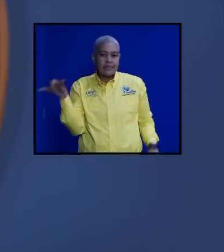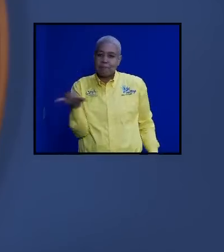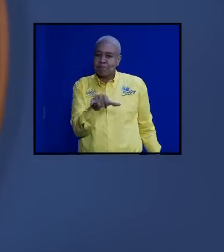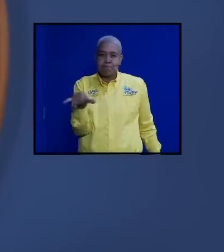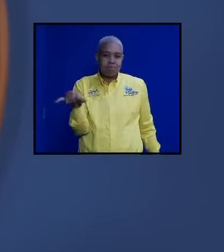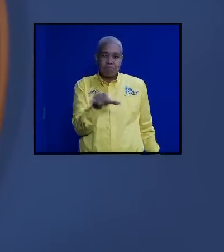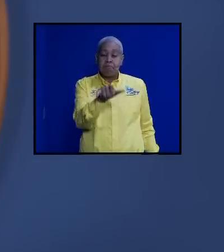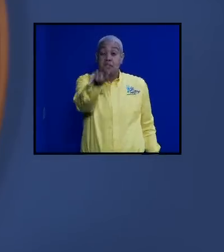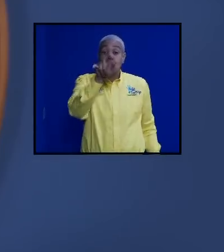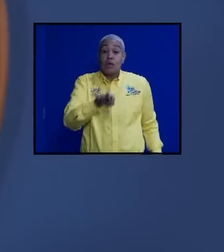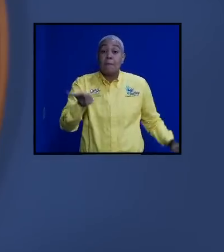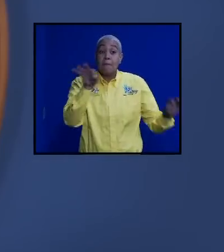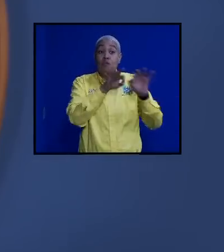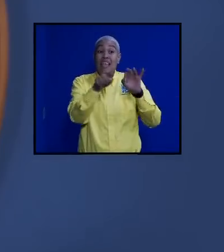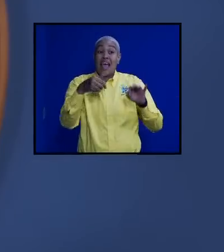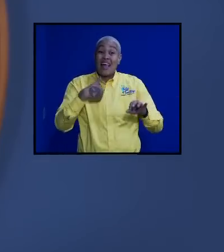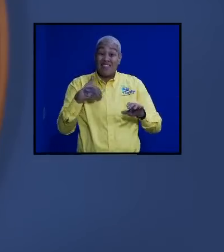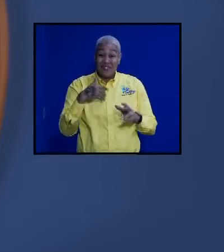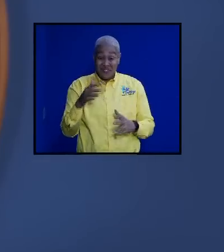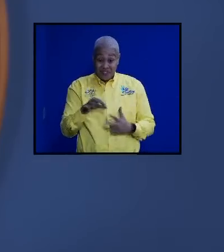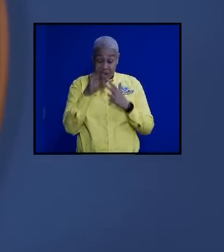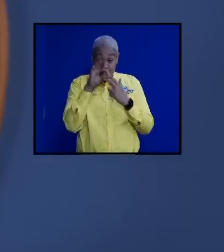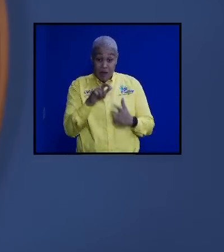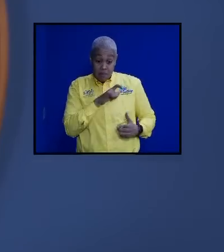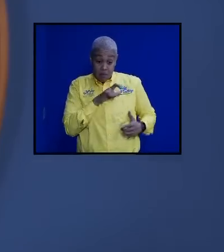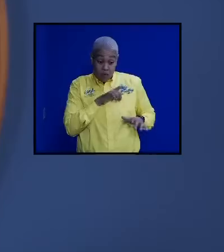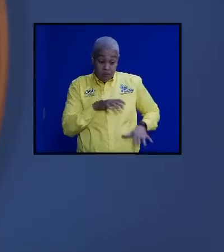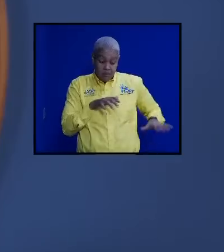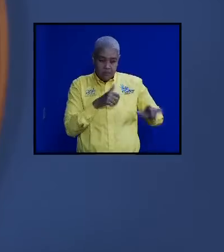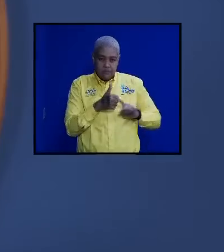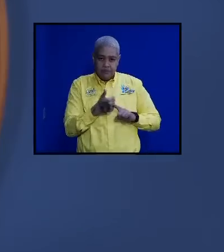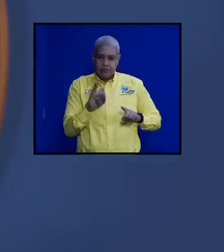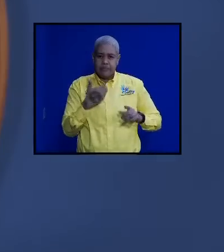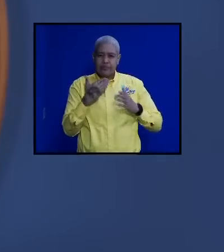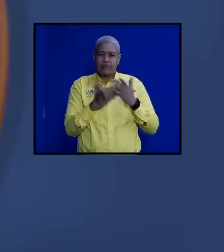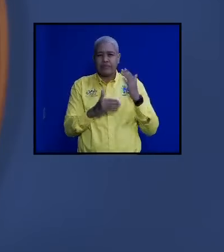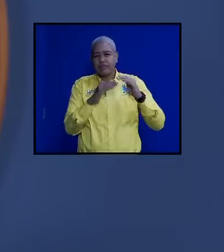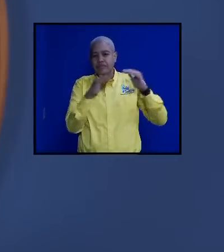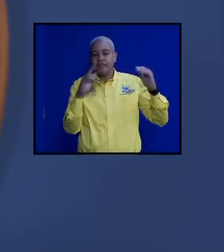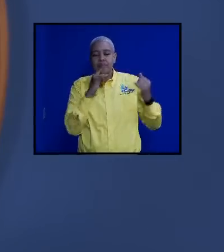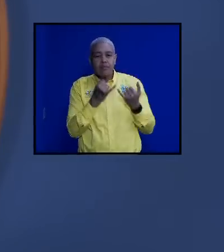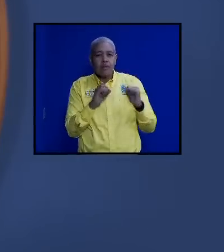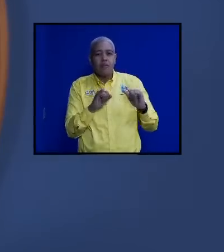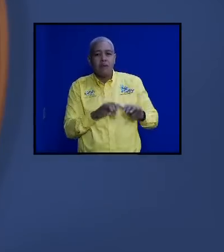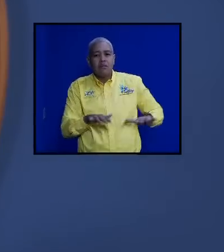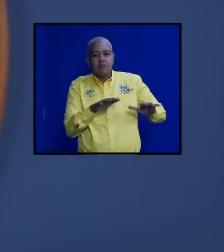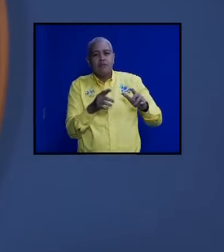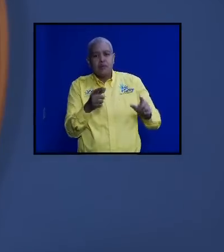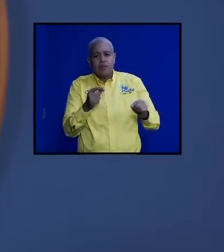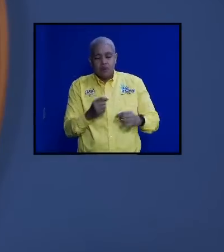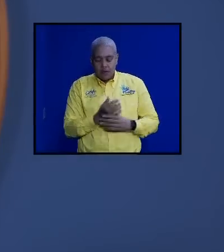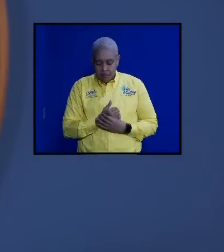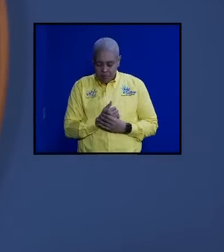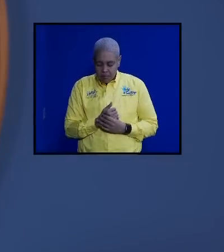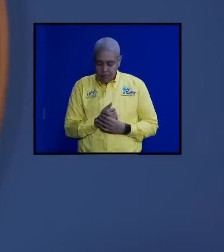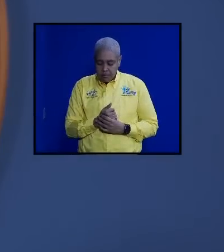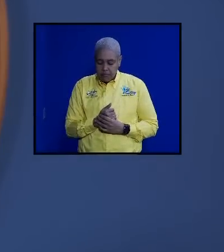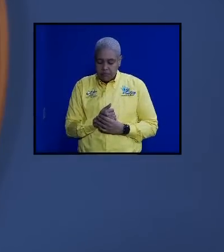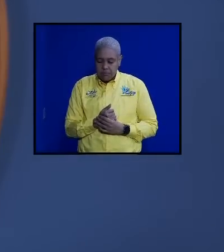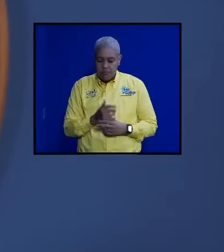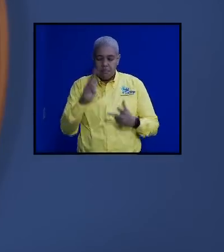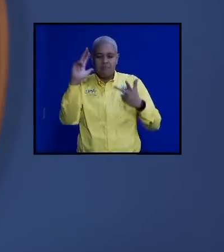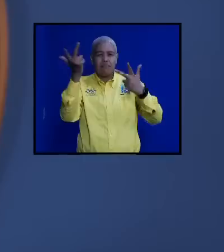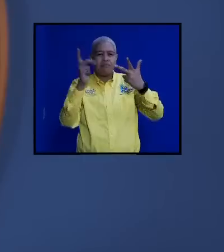important that they have, especially in the policing space, a certain level of independence. The third